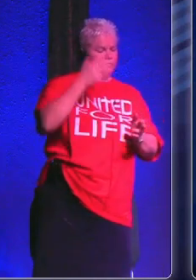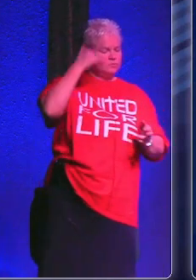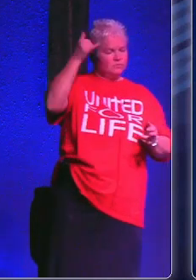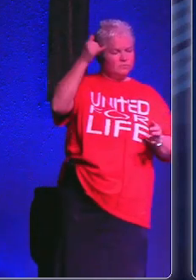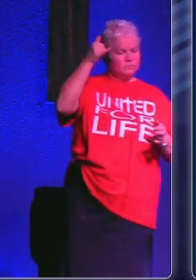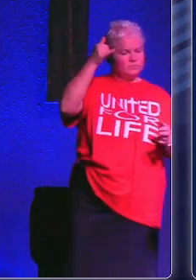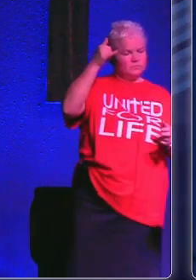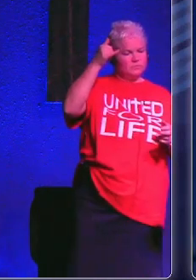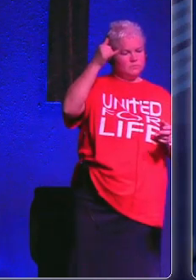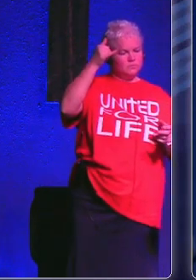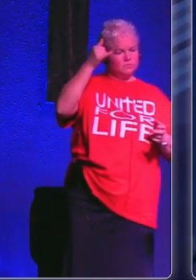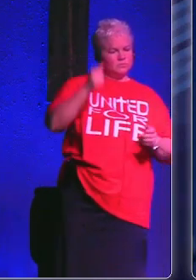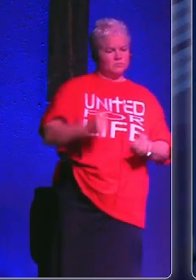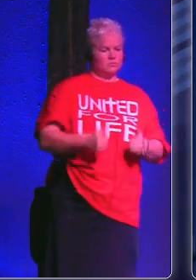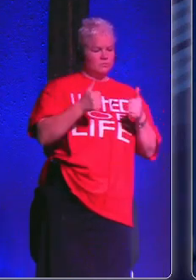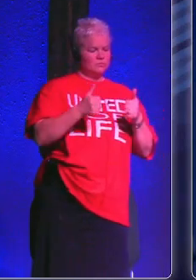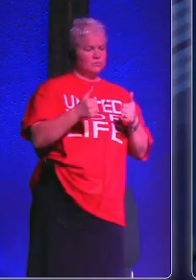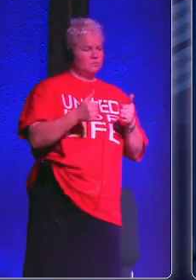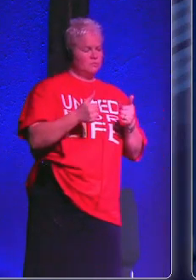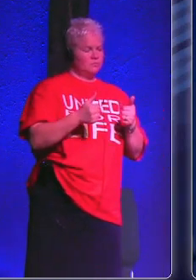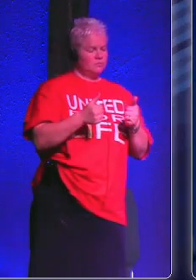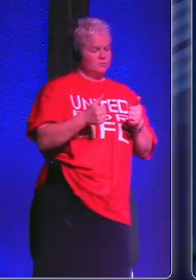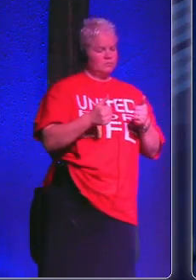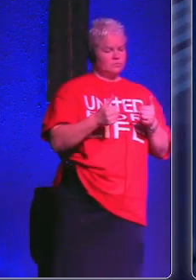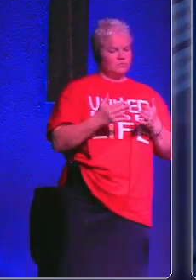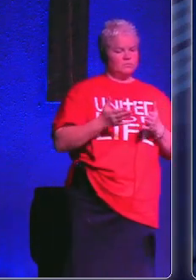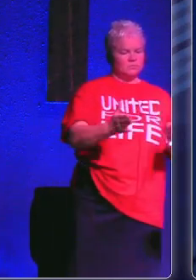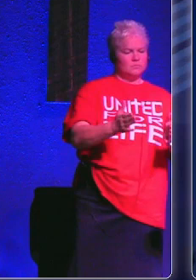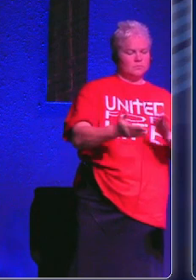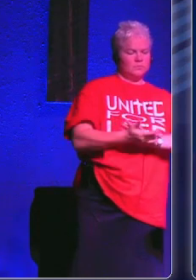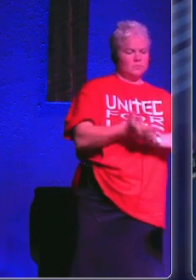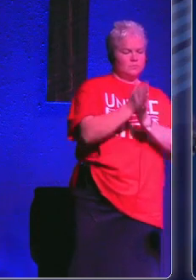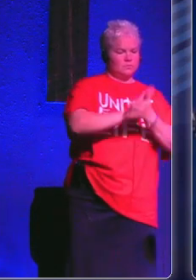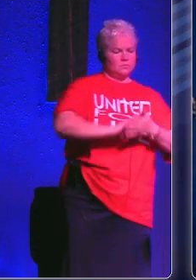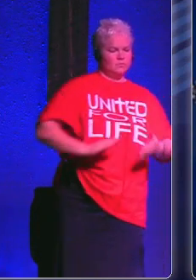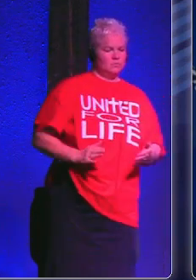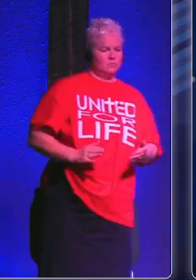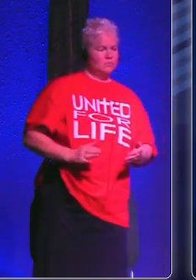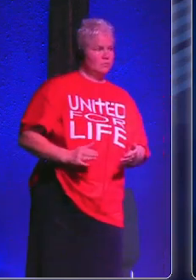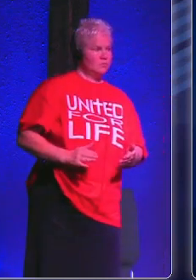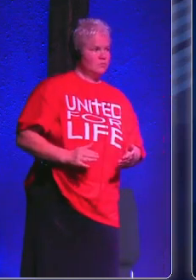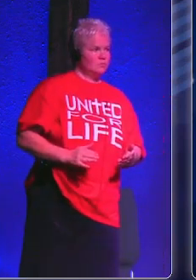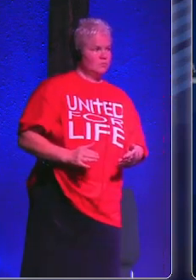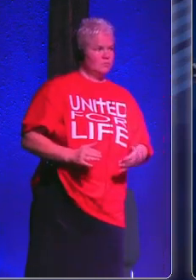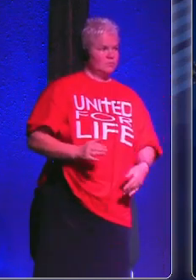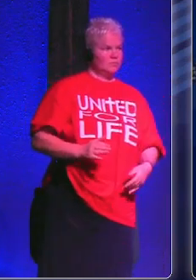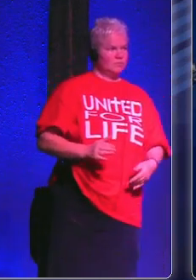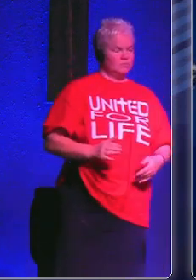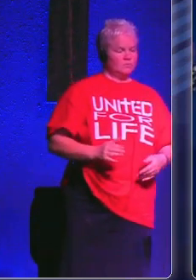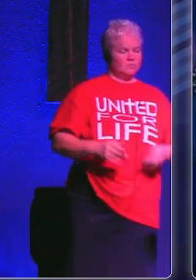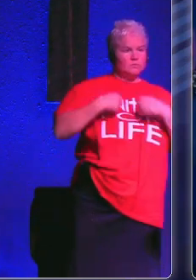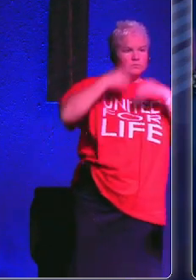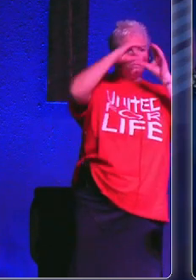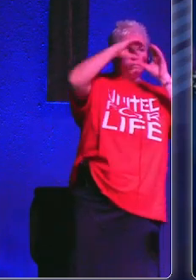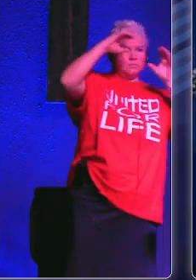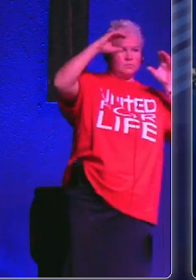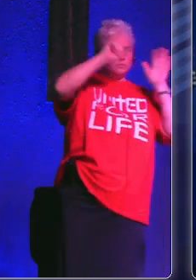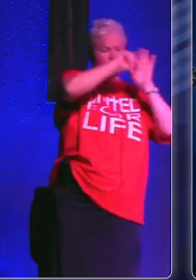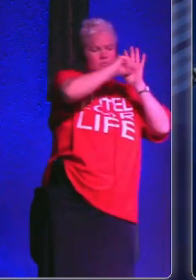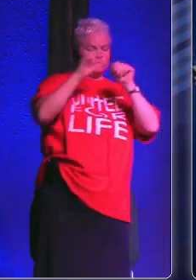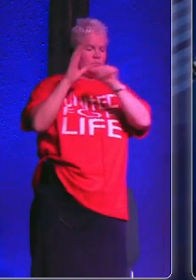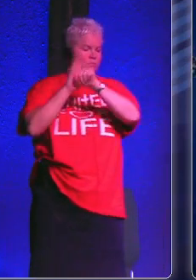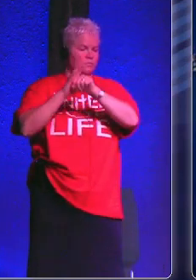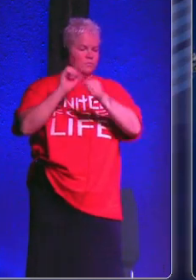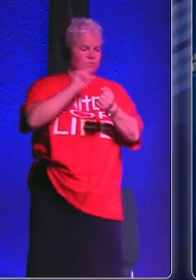Jesus calls us to a life of worth, and in that worth He brings us peace. But that peace takes focus,